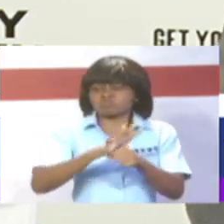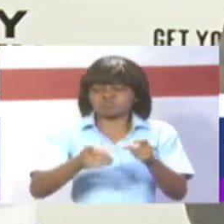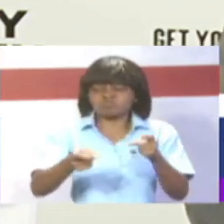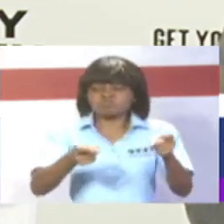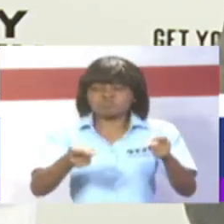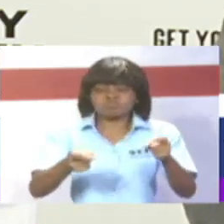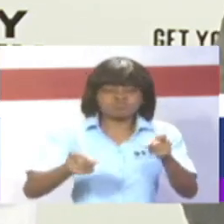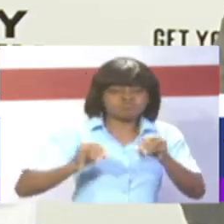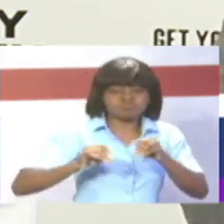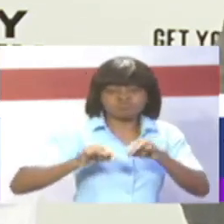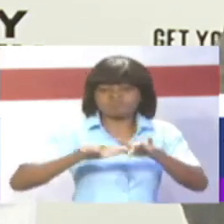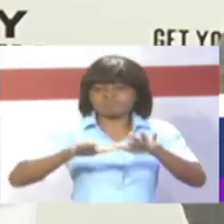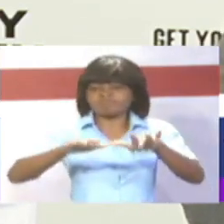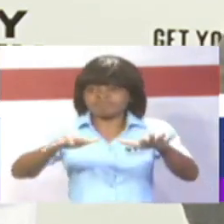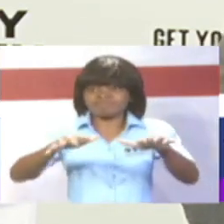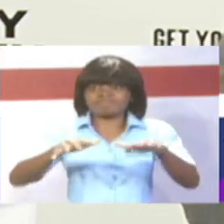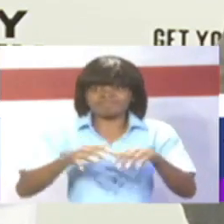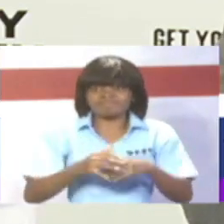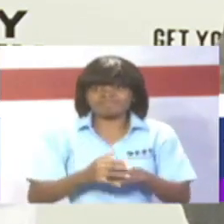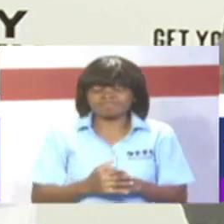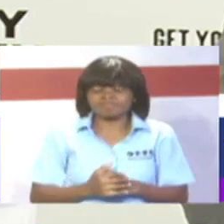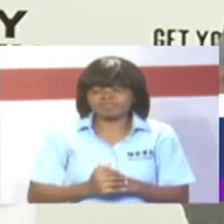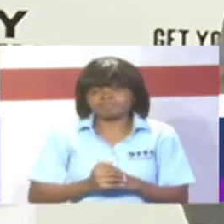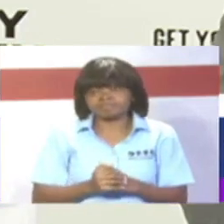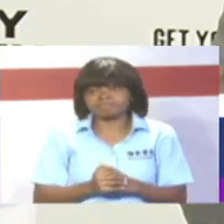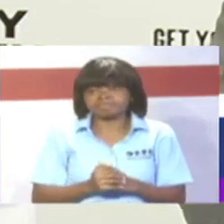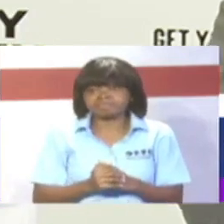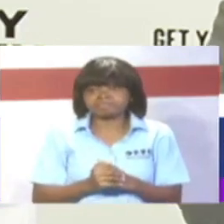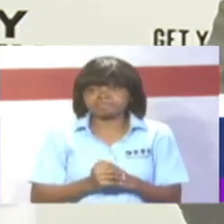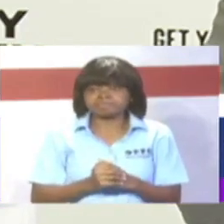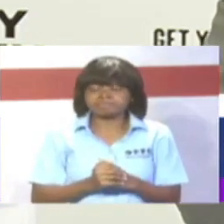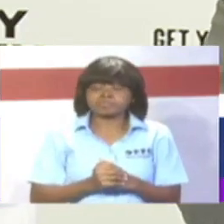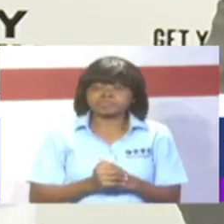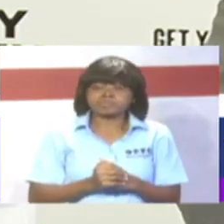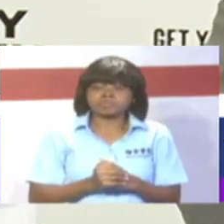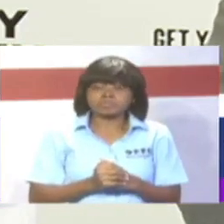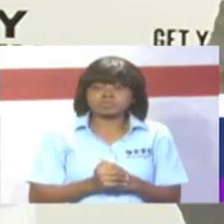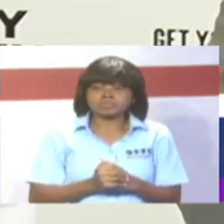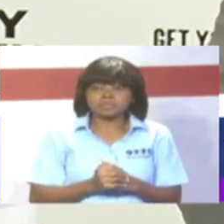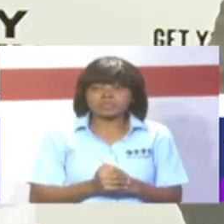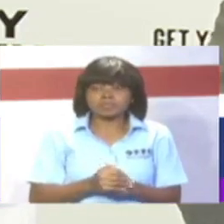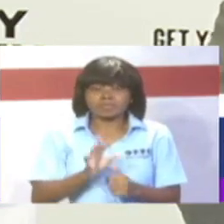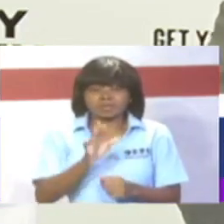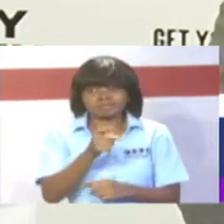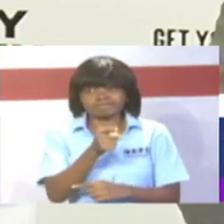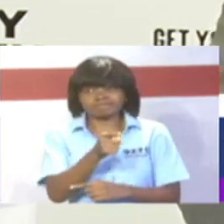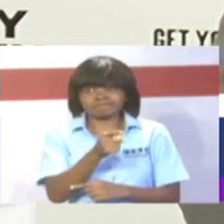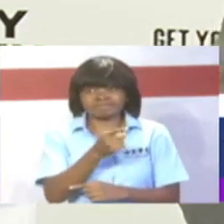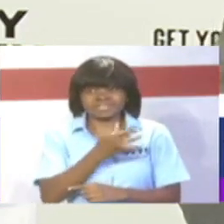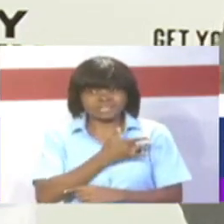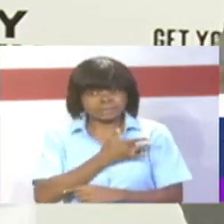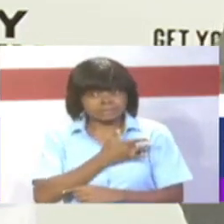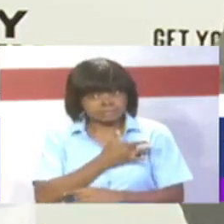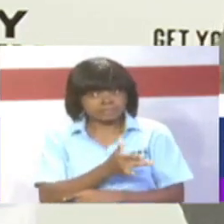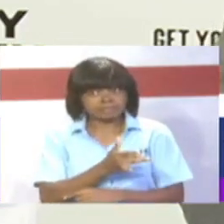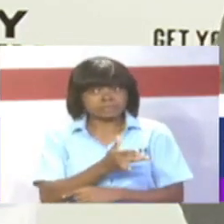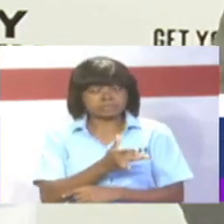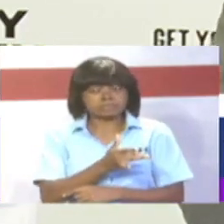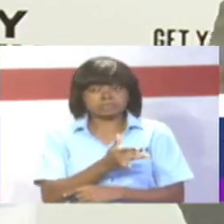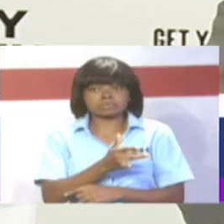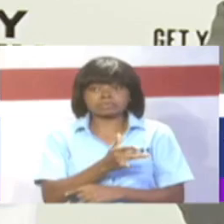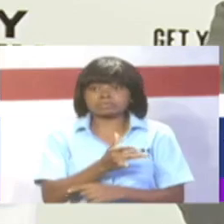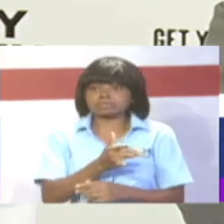Delta variant in other countries has demonstrated that same tendency, the tendency to displace whatever else is